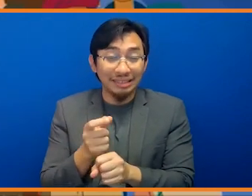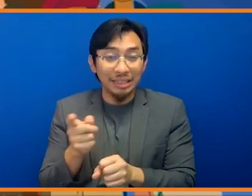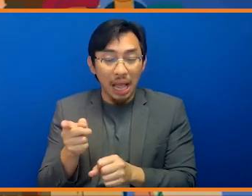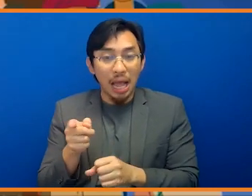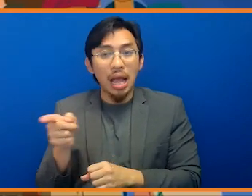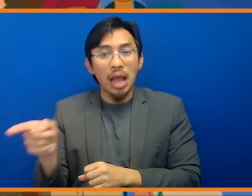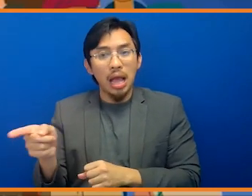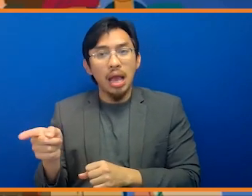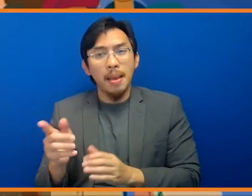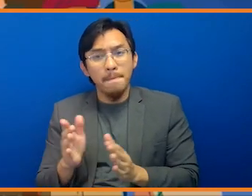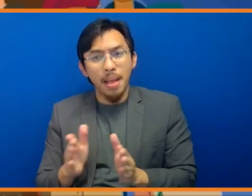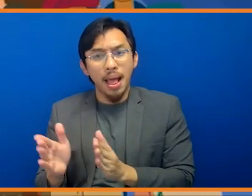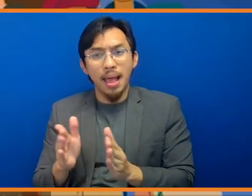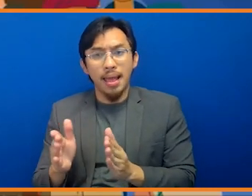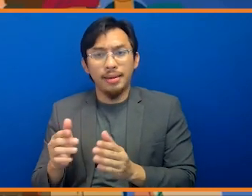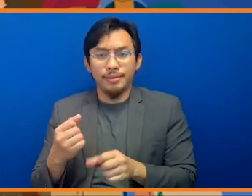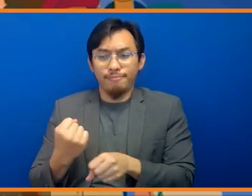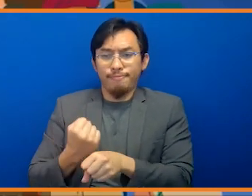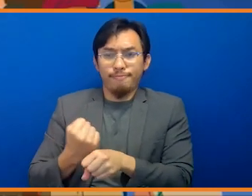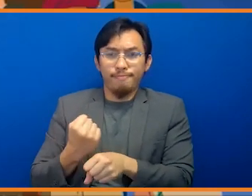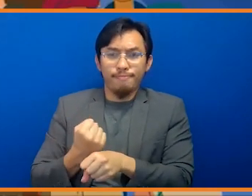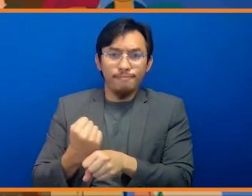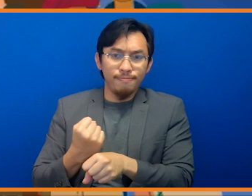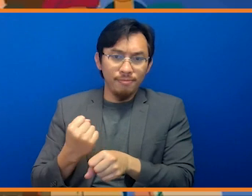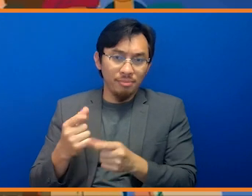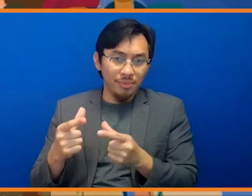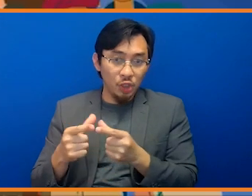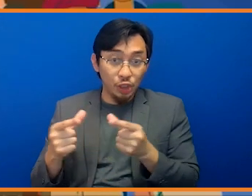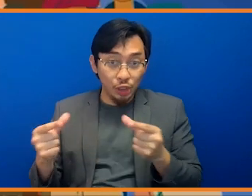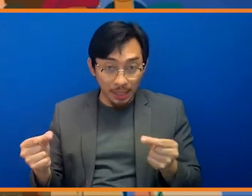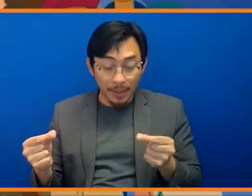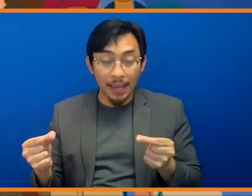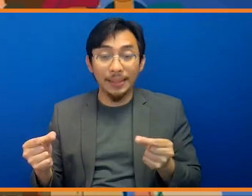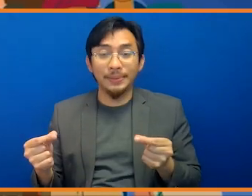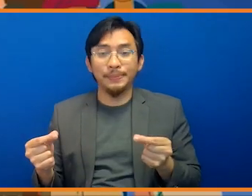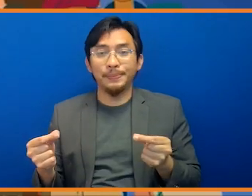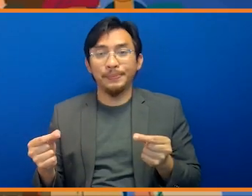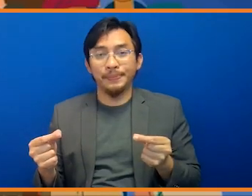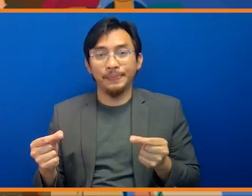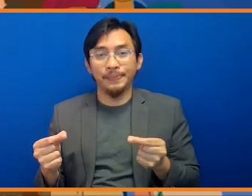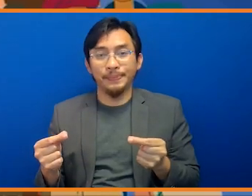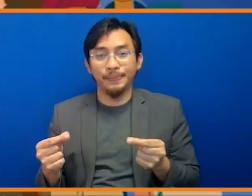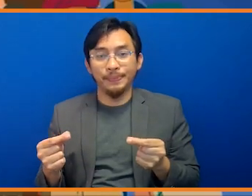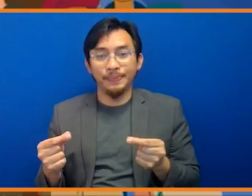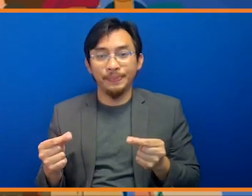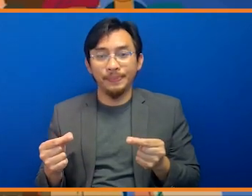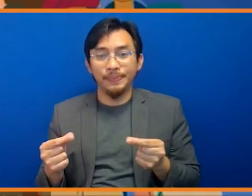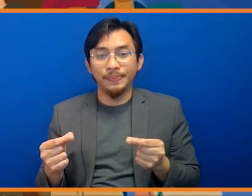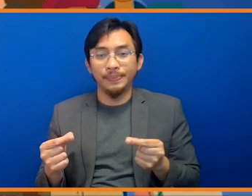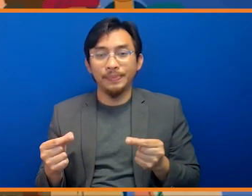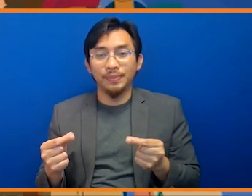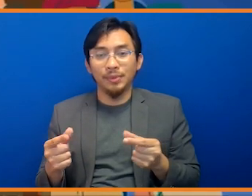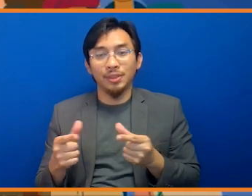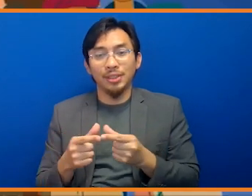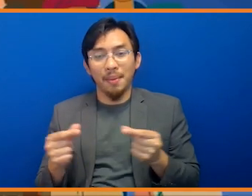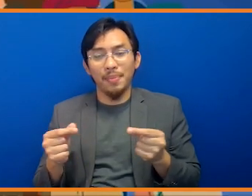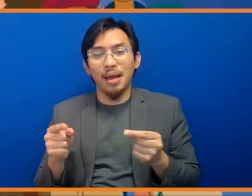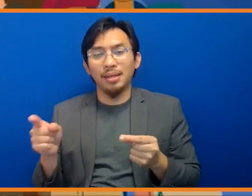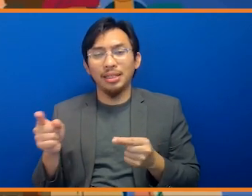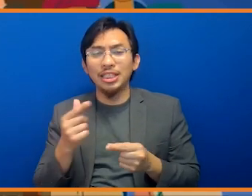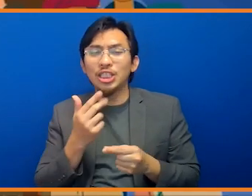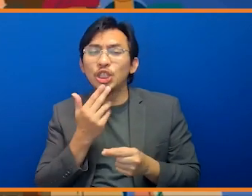Then he planned to produce Japanese